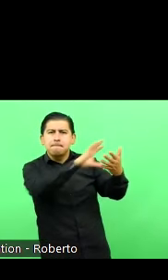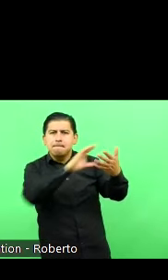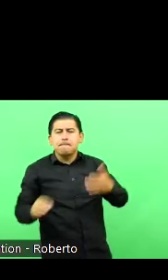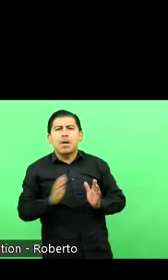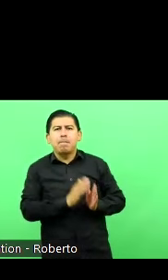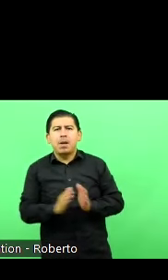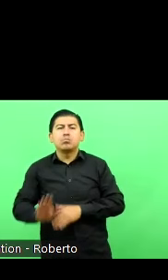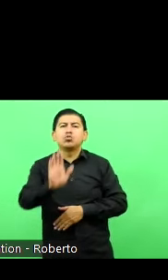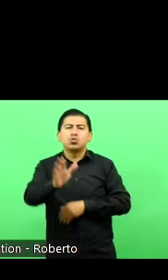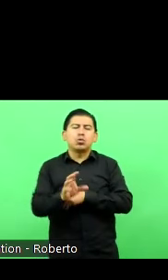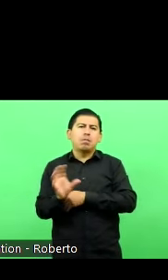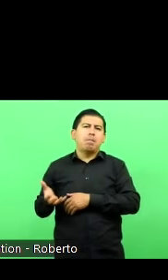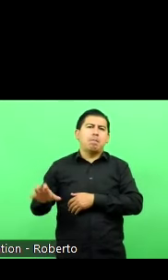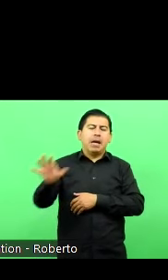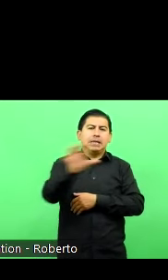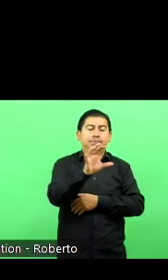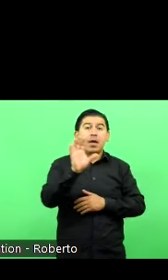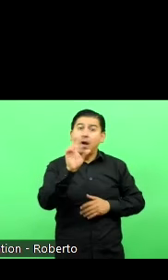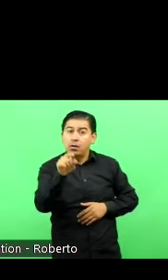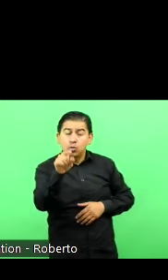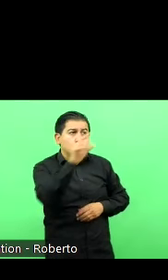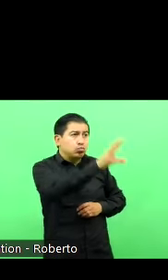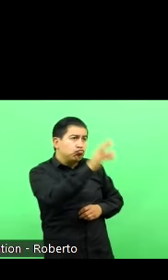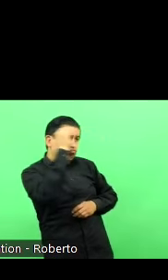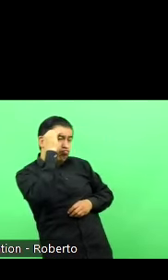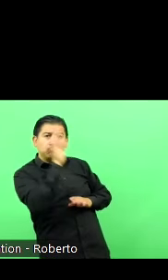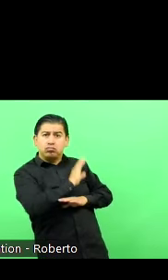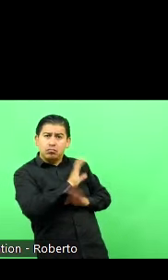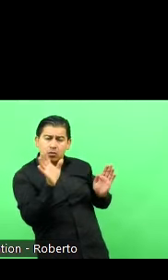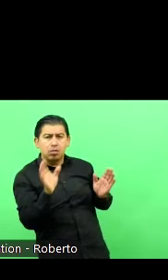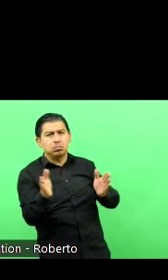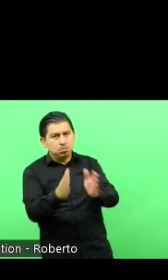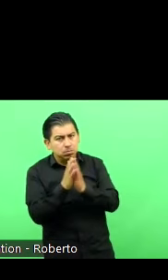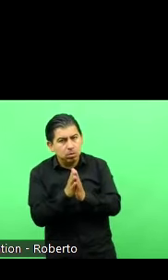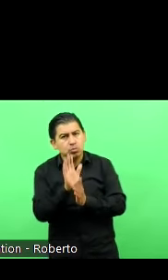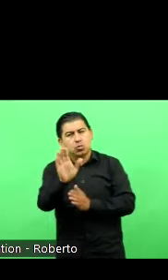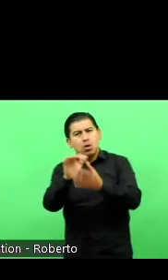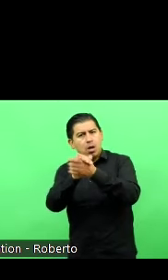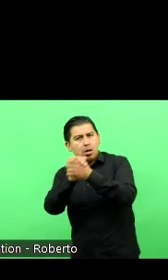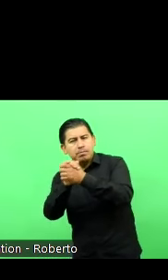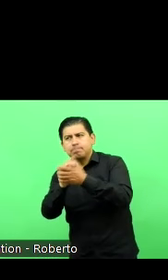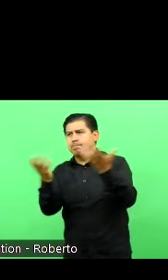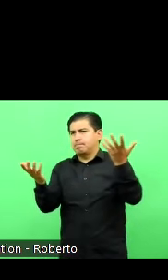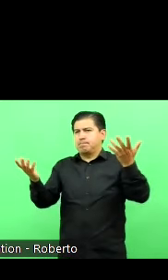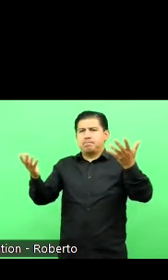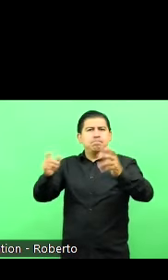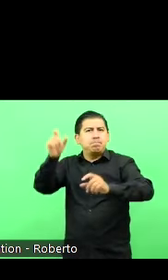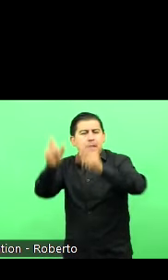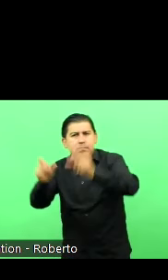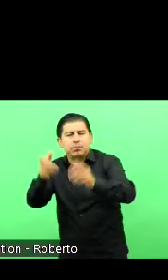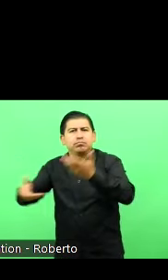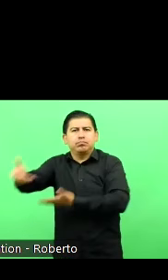your peers. Colleagues and friends, the growing complexity of risks and